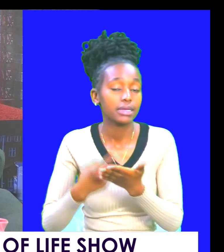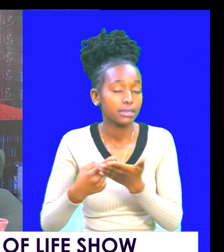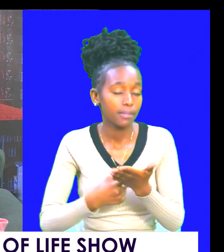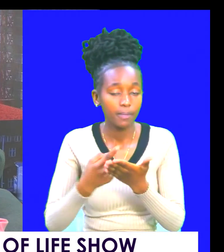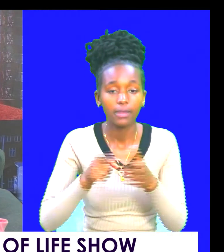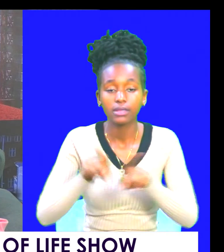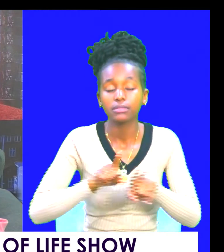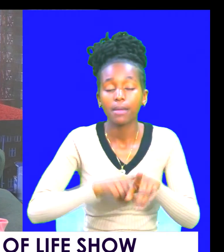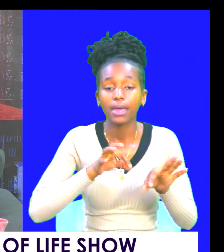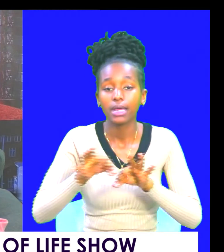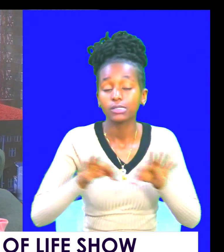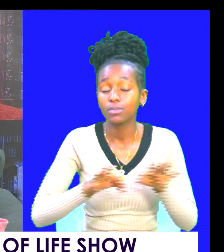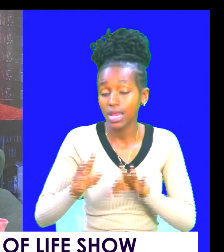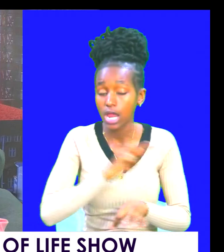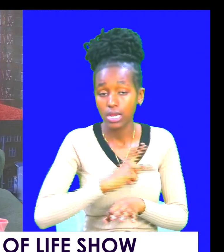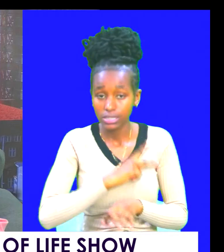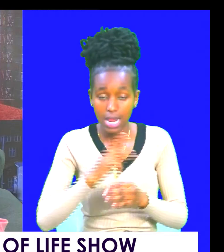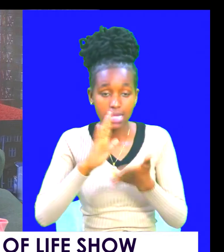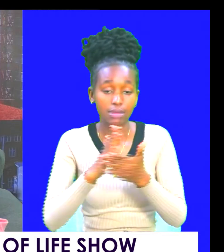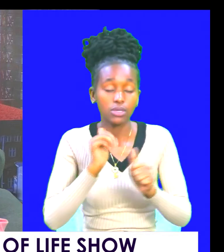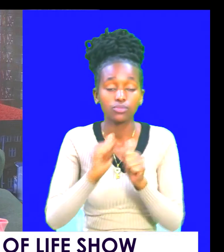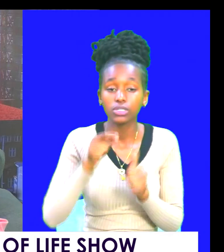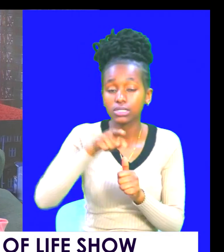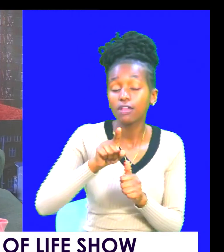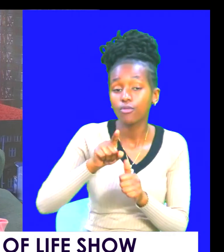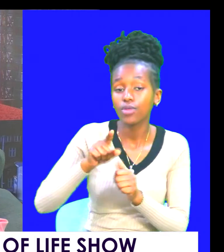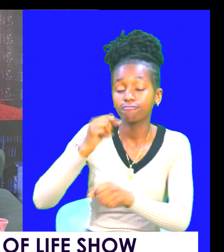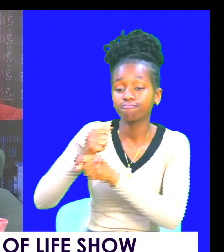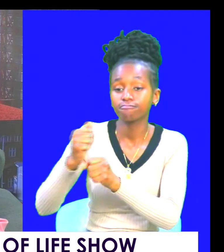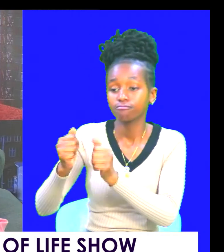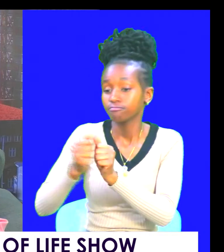can also be what you associate with.